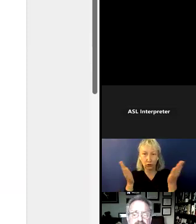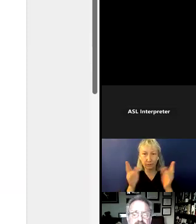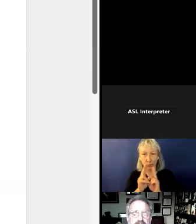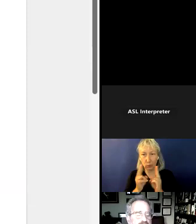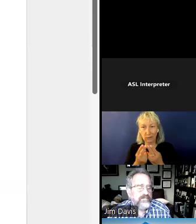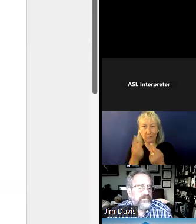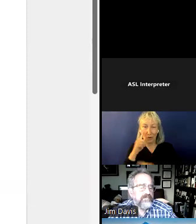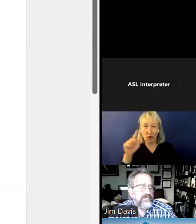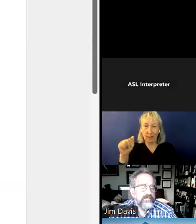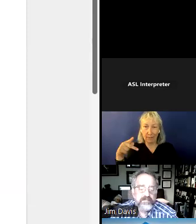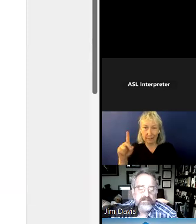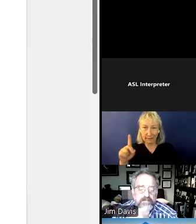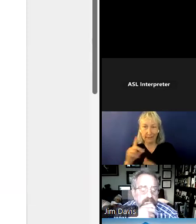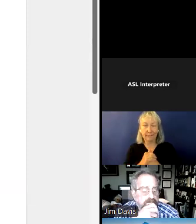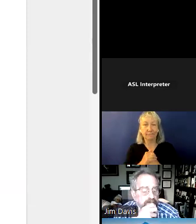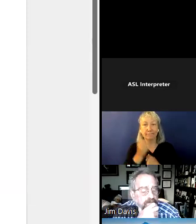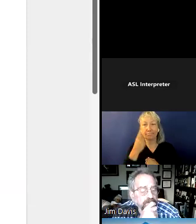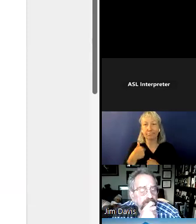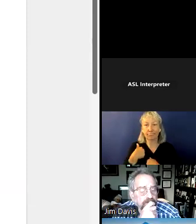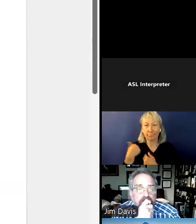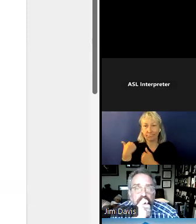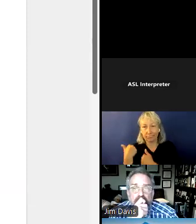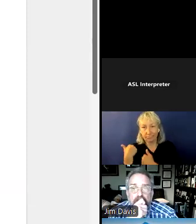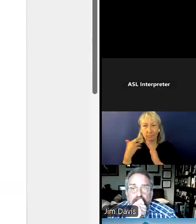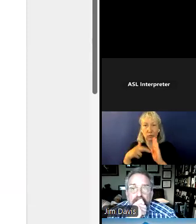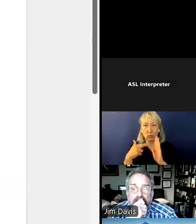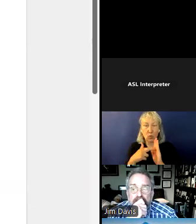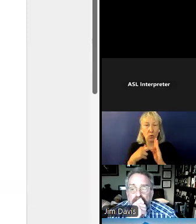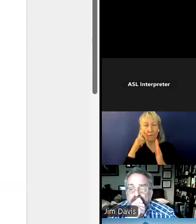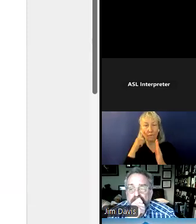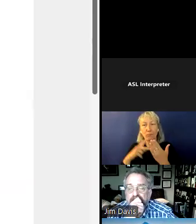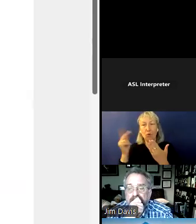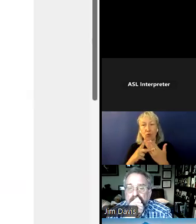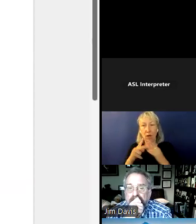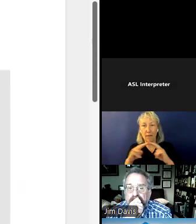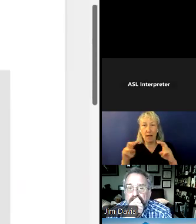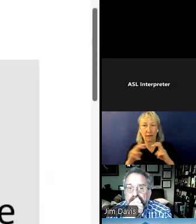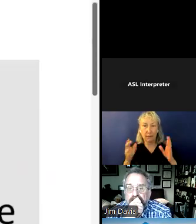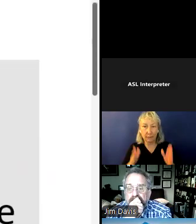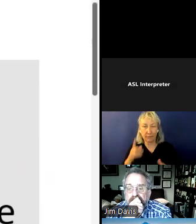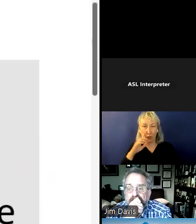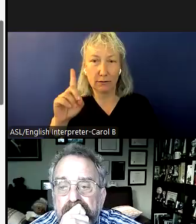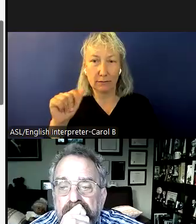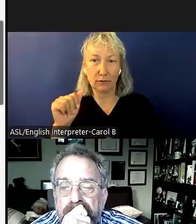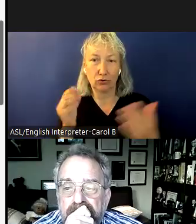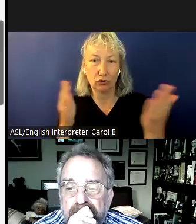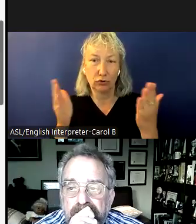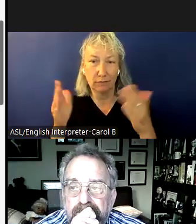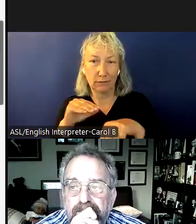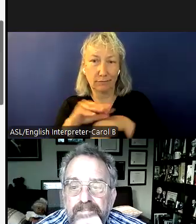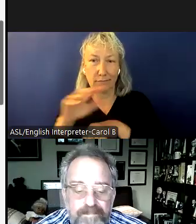with Disabilities. My role is Program Analyst for the Disability Services Advisory